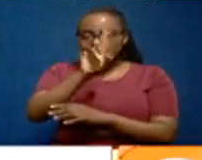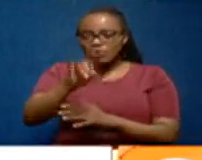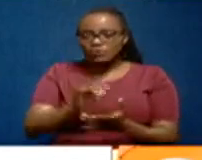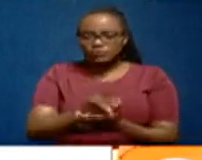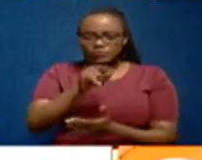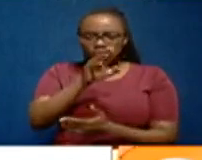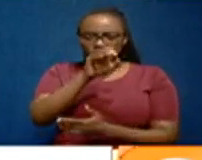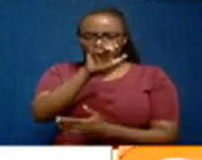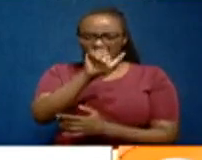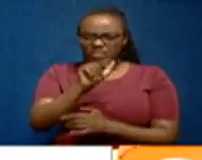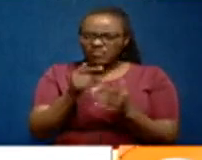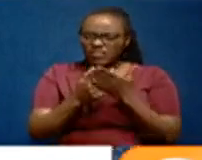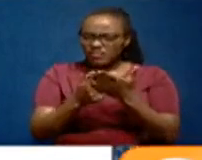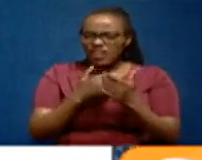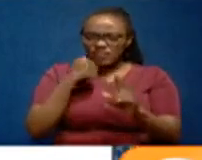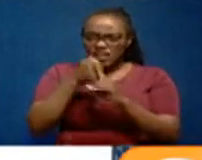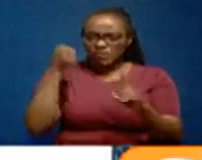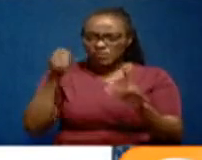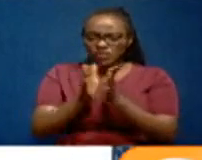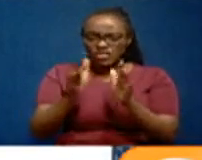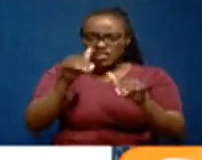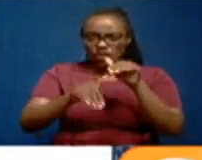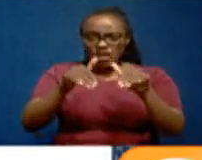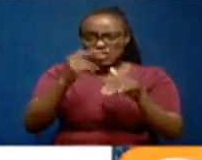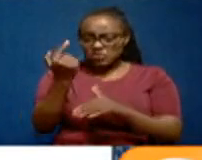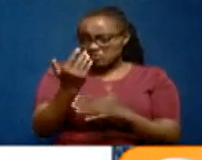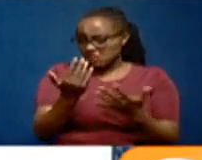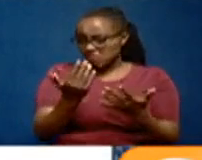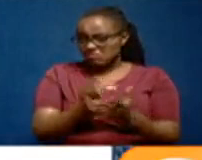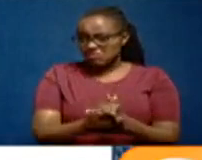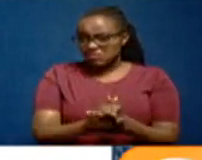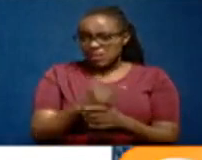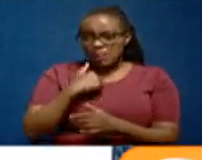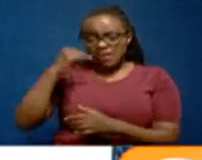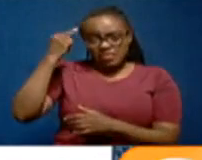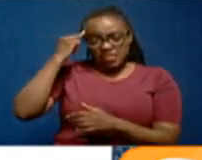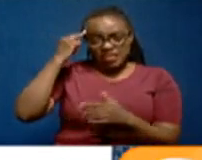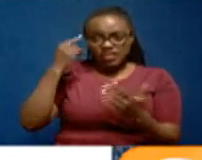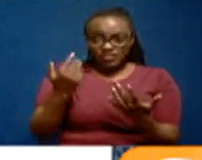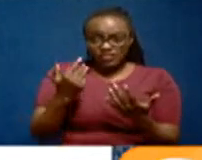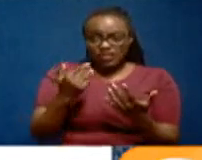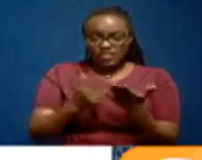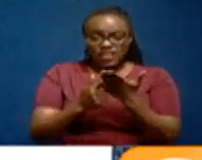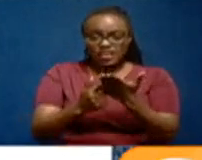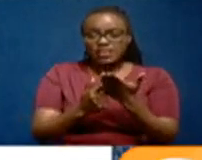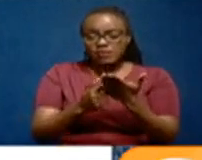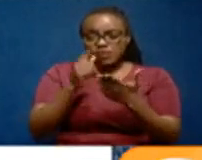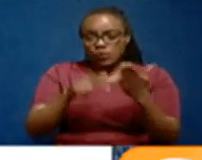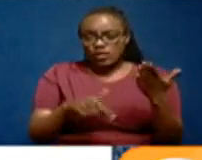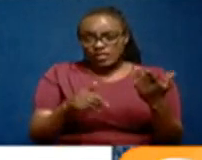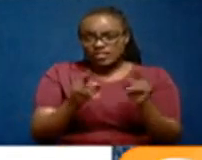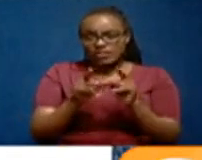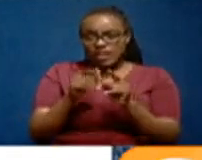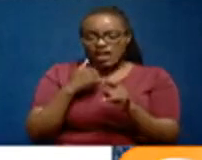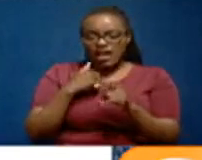Priscilla, in your thoughts, do you think the debate made an impact on the general election itself? I think that the thing with these debates is really not so